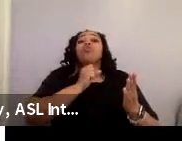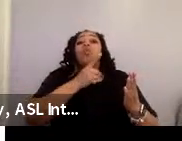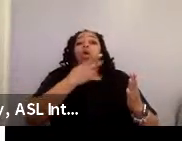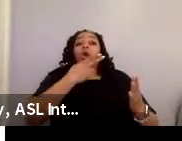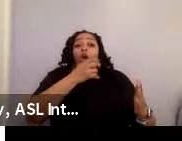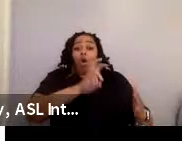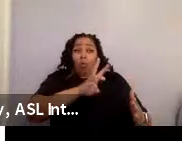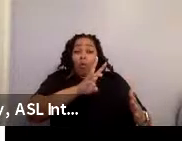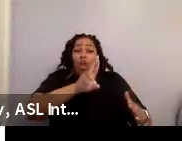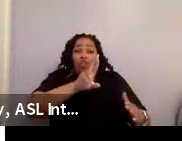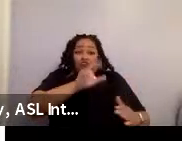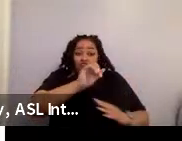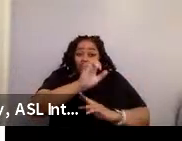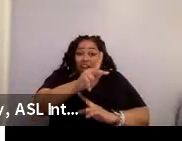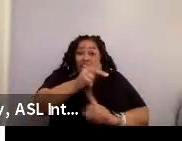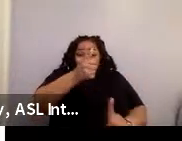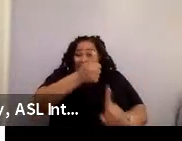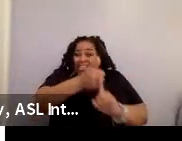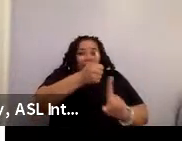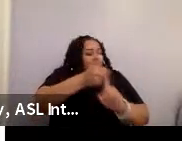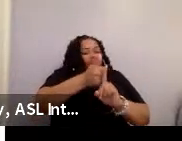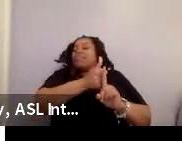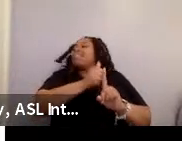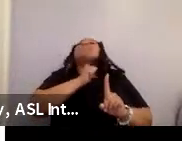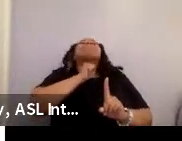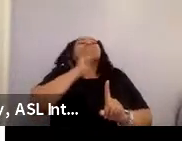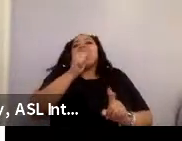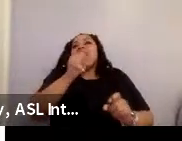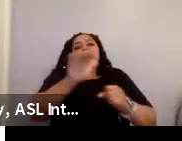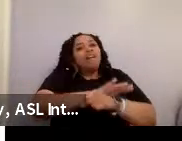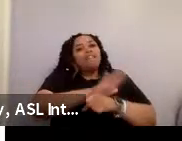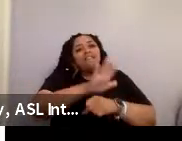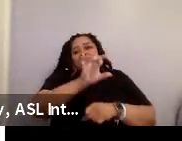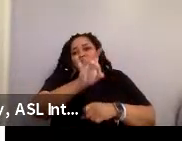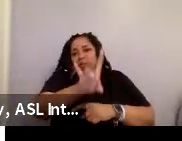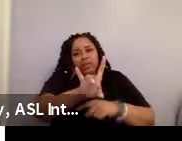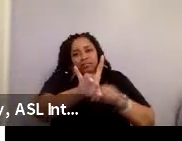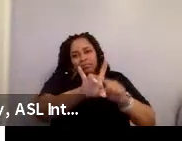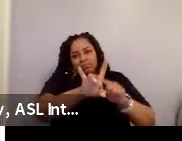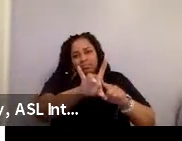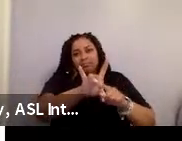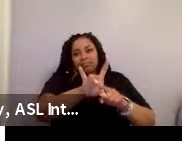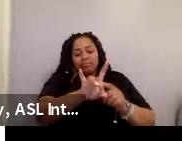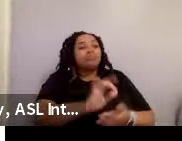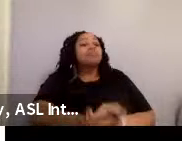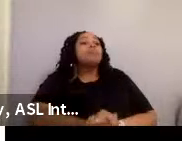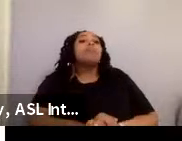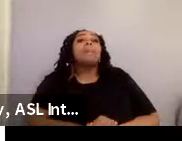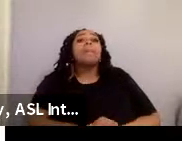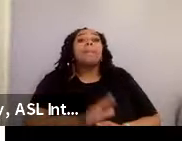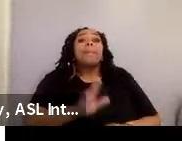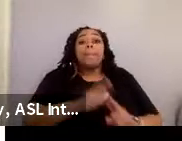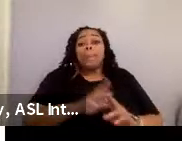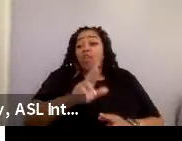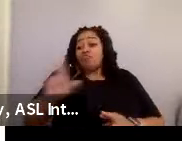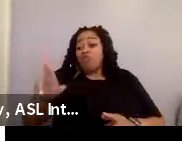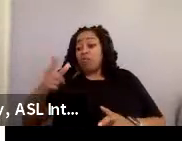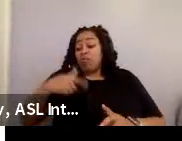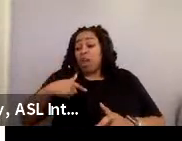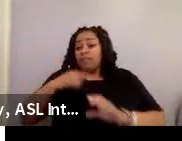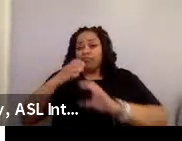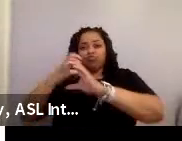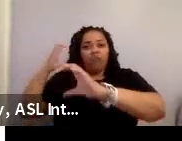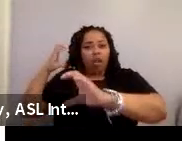rack itself would not be covered by 508. On the right side, we have a truck,